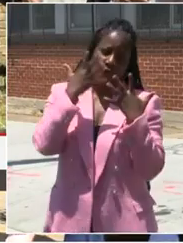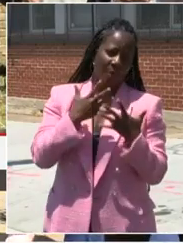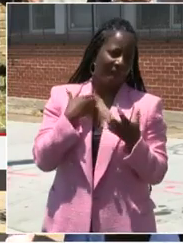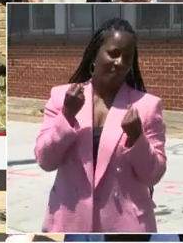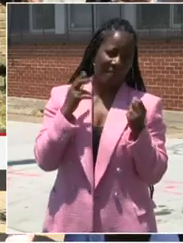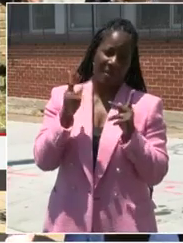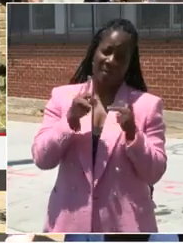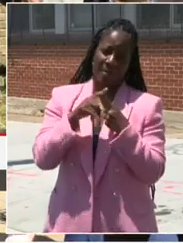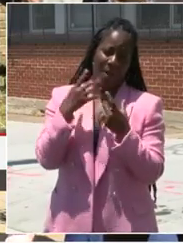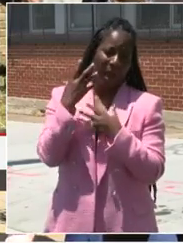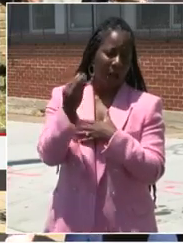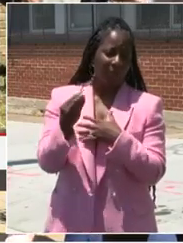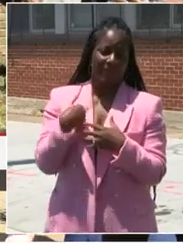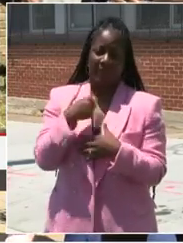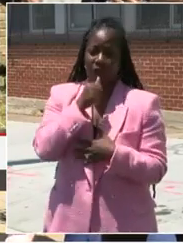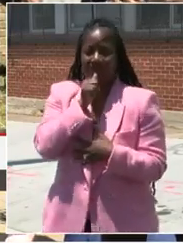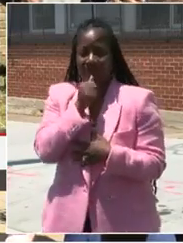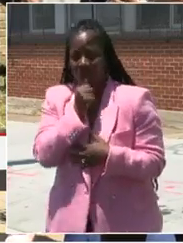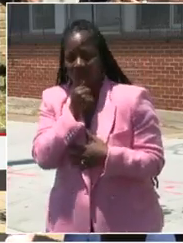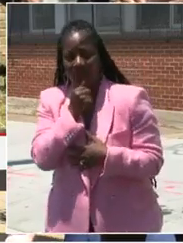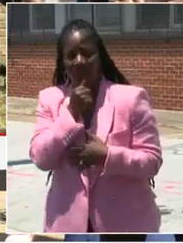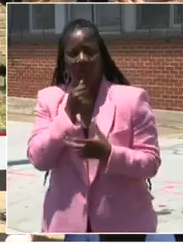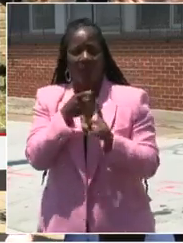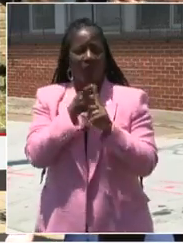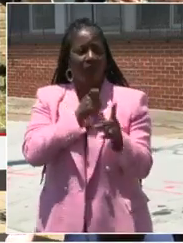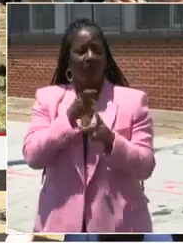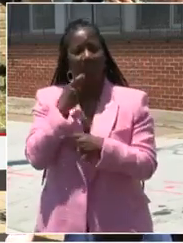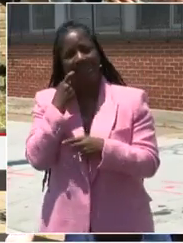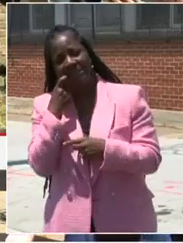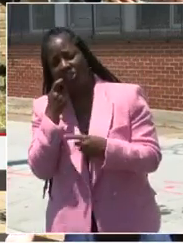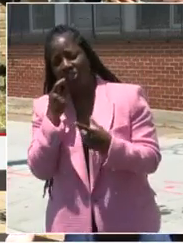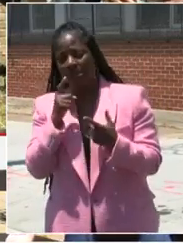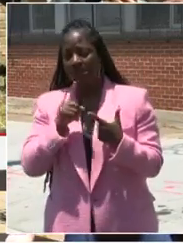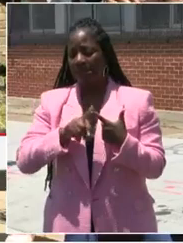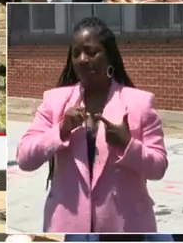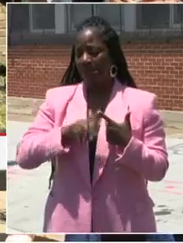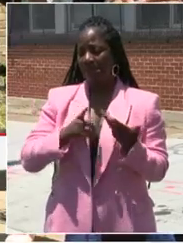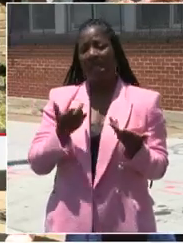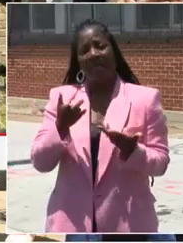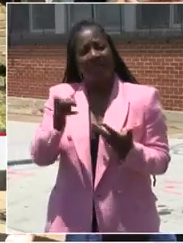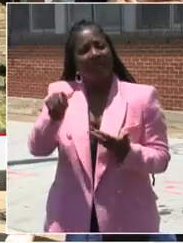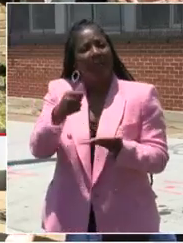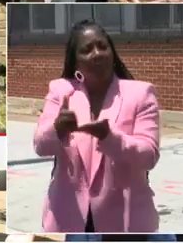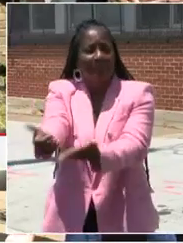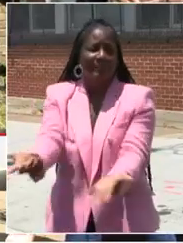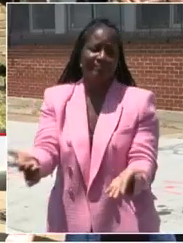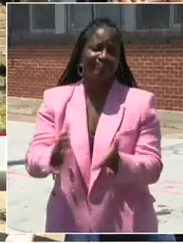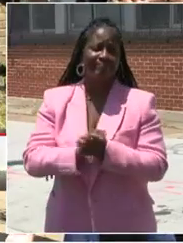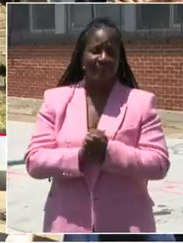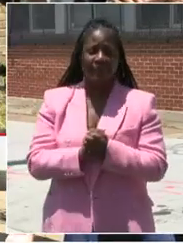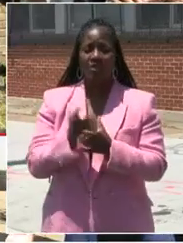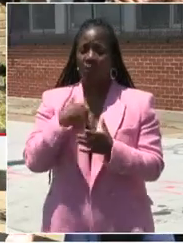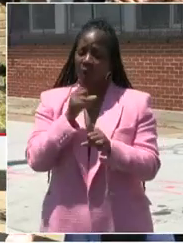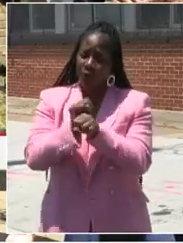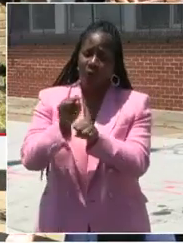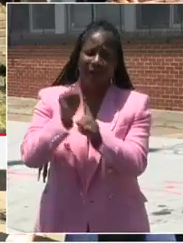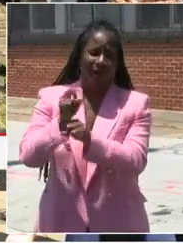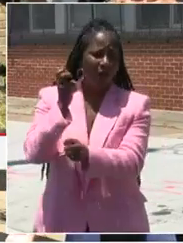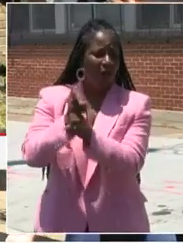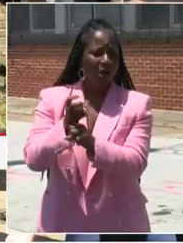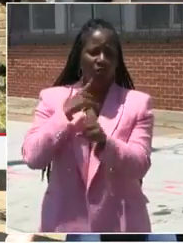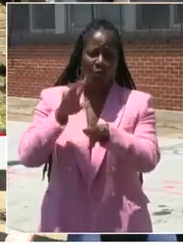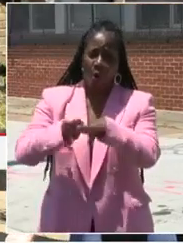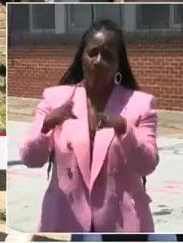out on the streets who are suffering from addiction, and they need help. And so we are working to open